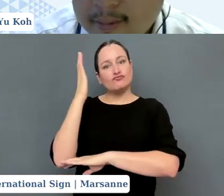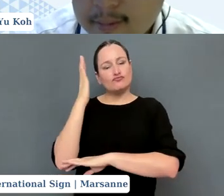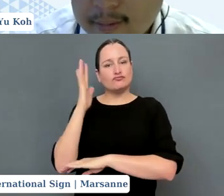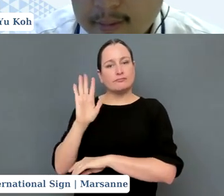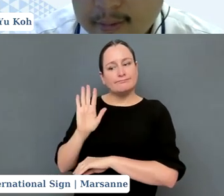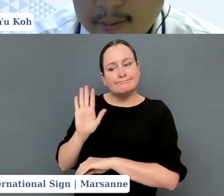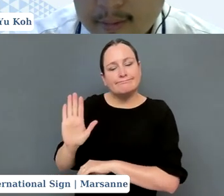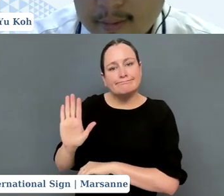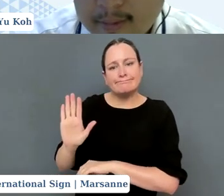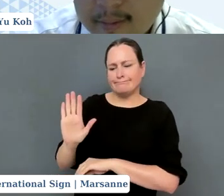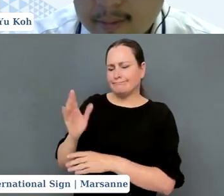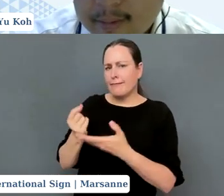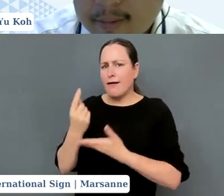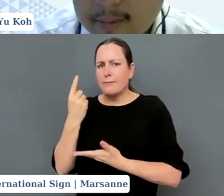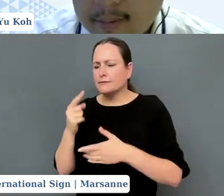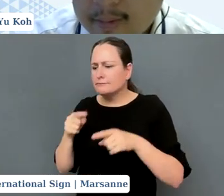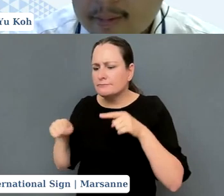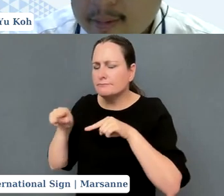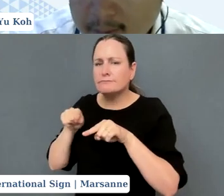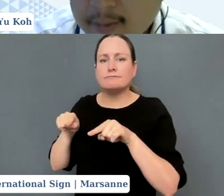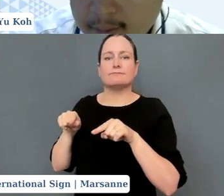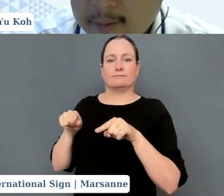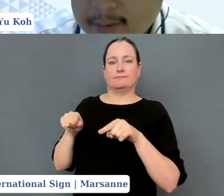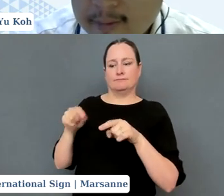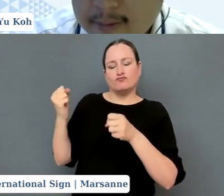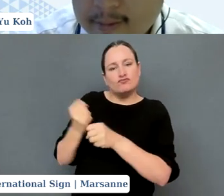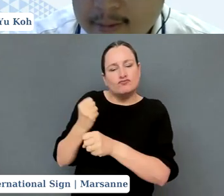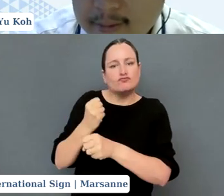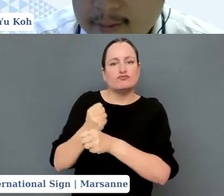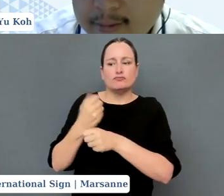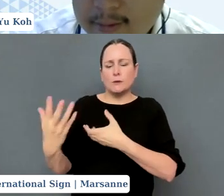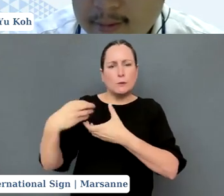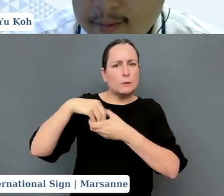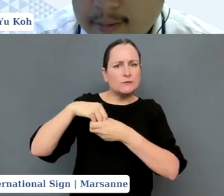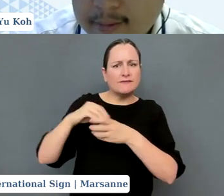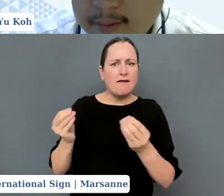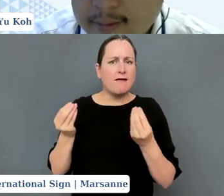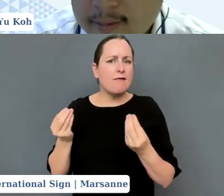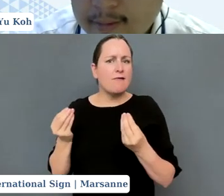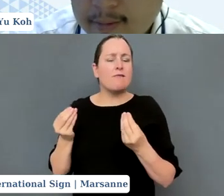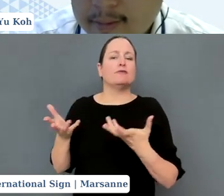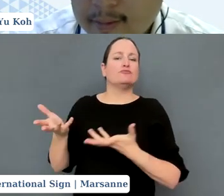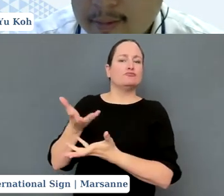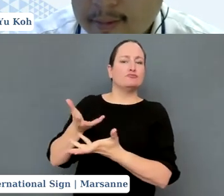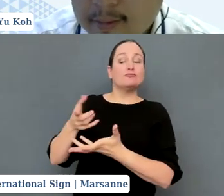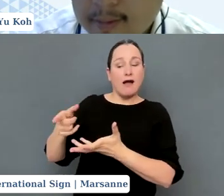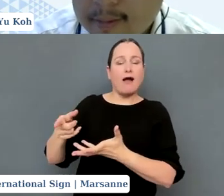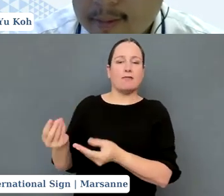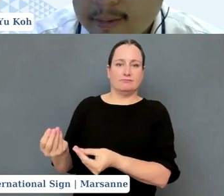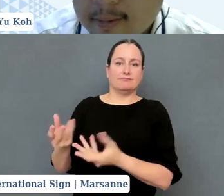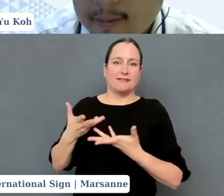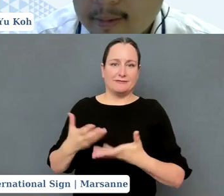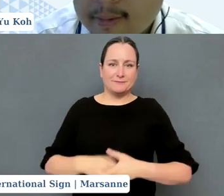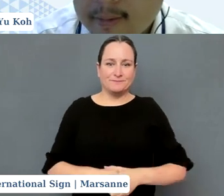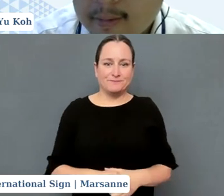of inclusion activities under this project. And to begin with, I'm going to invite